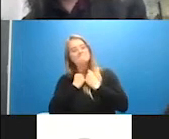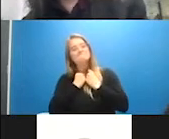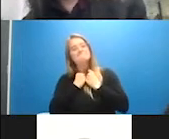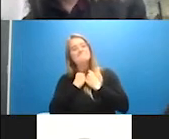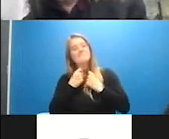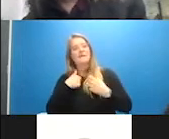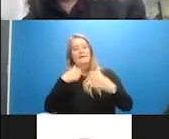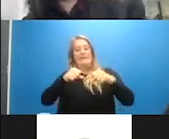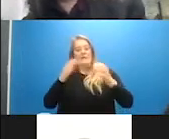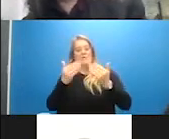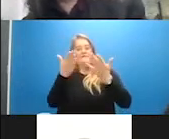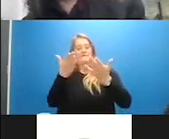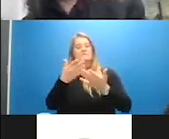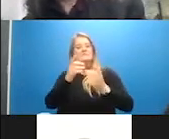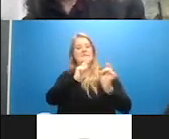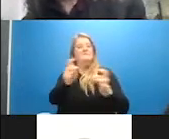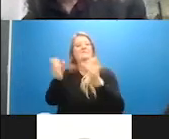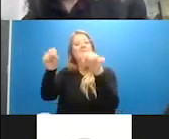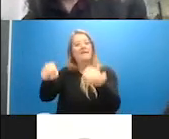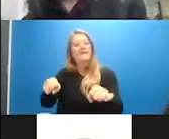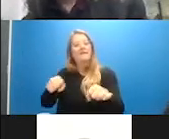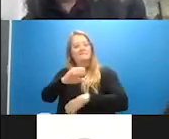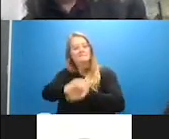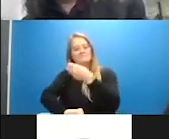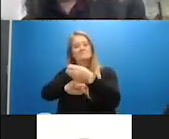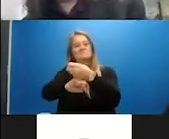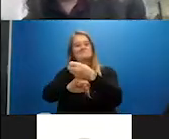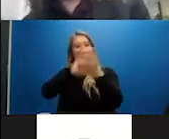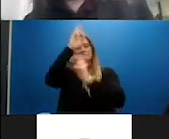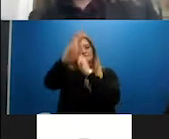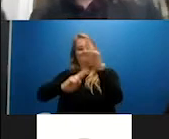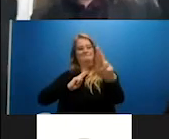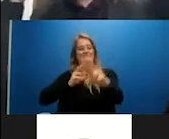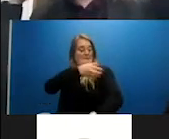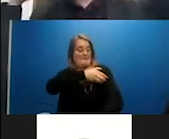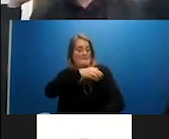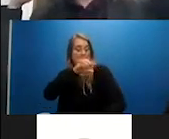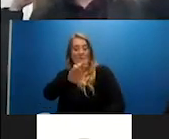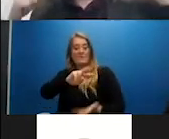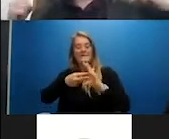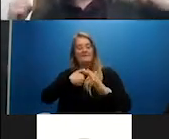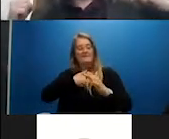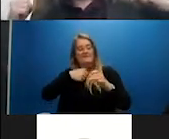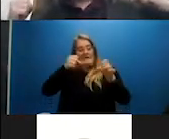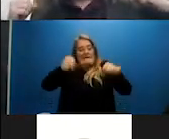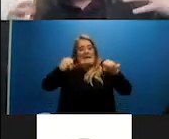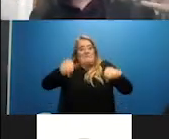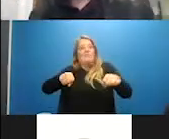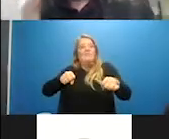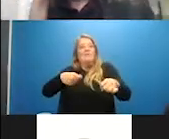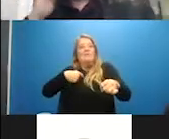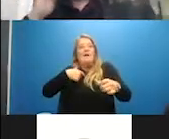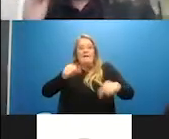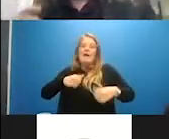to offer gifts to those around you. And empowerment piece means being capable in the face of your life to live